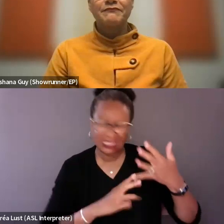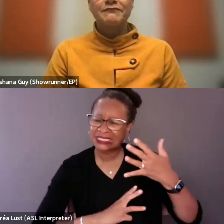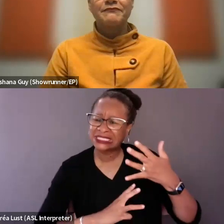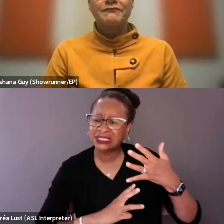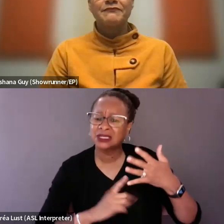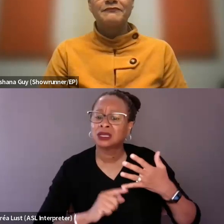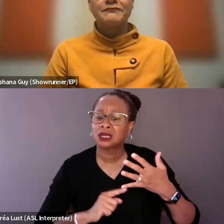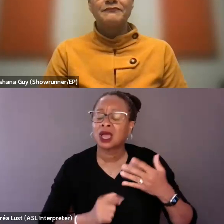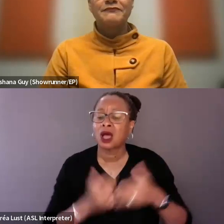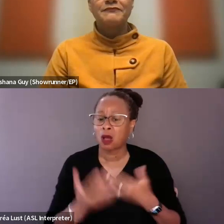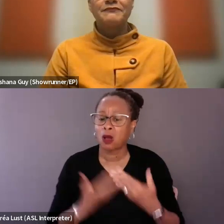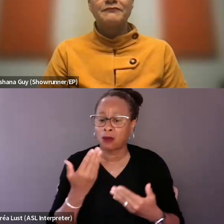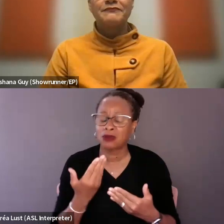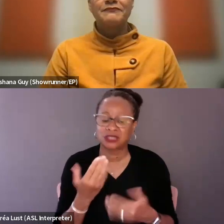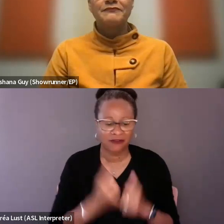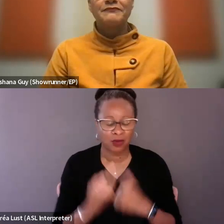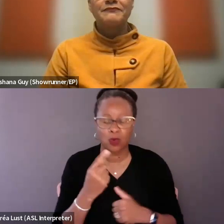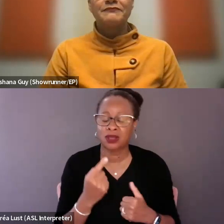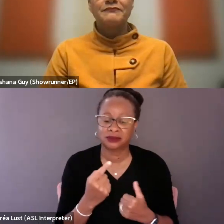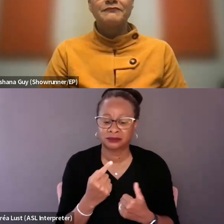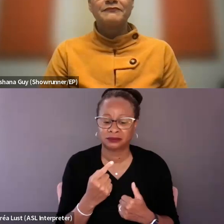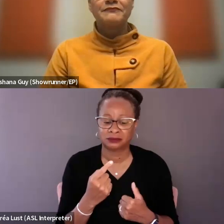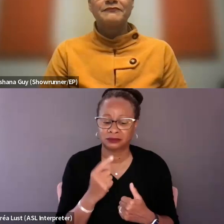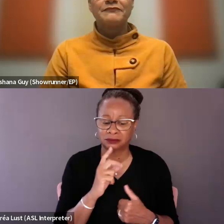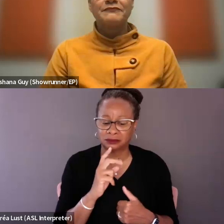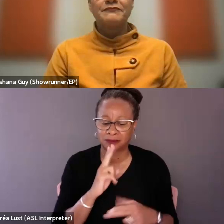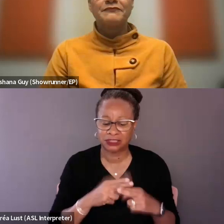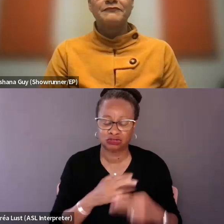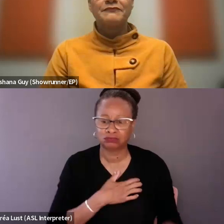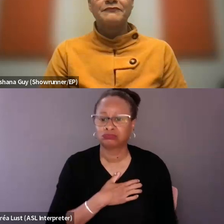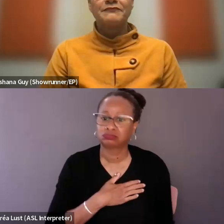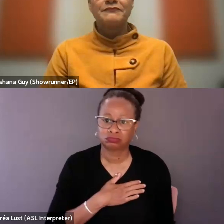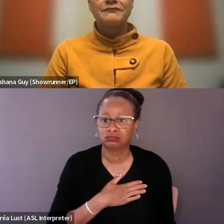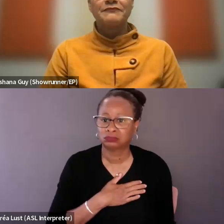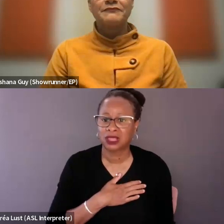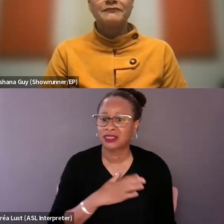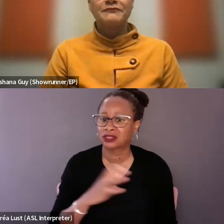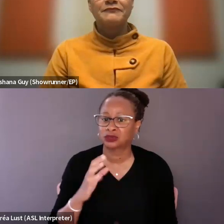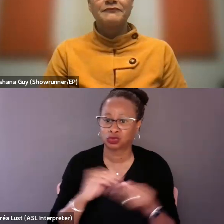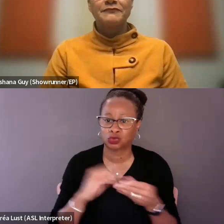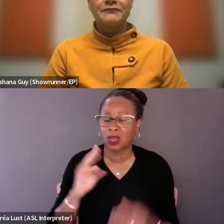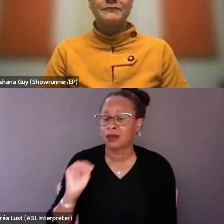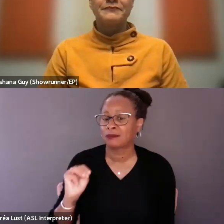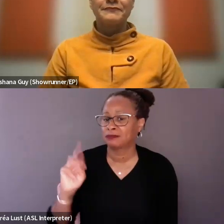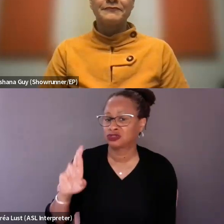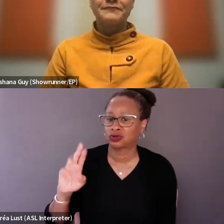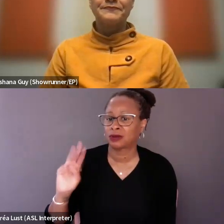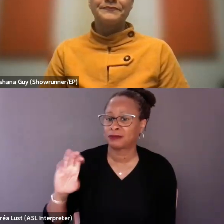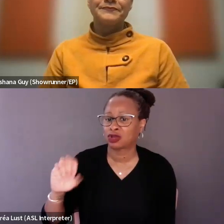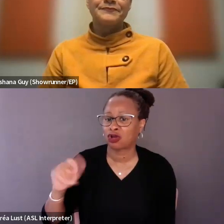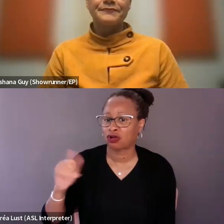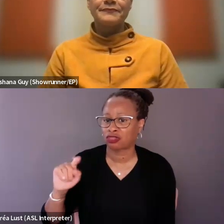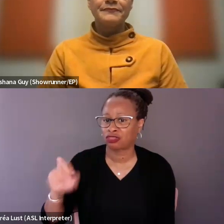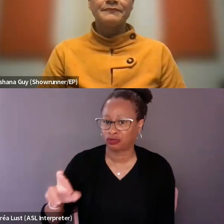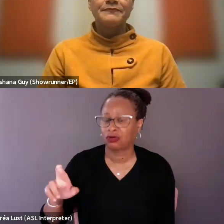almost everyone mentions how moved they were by the story of Mr. Cotton, Mr. MacArthur Cotton in the democracy